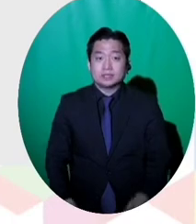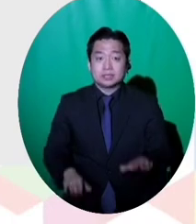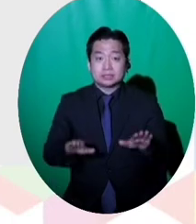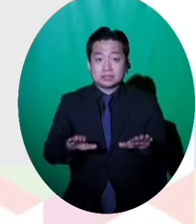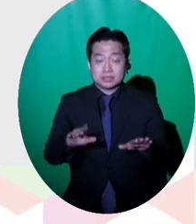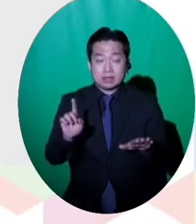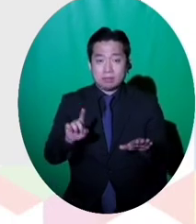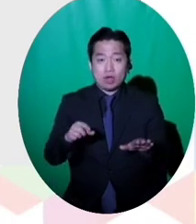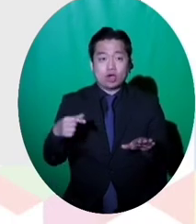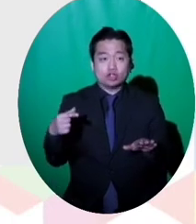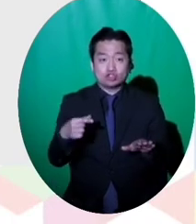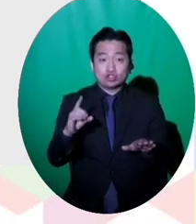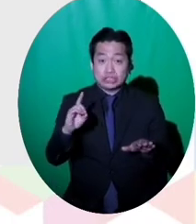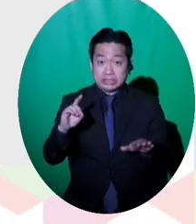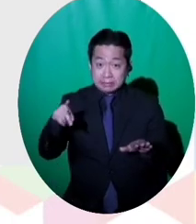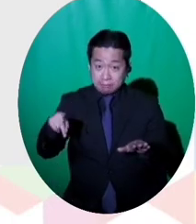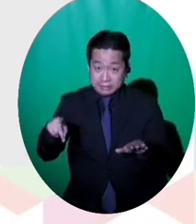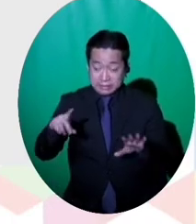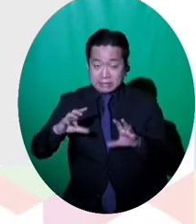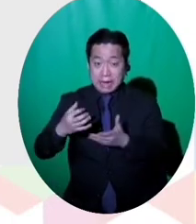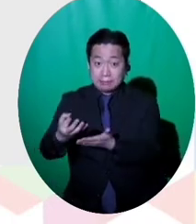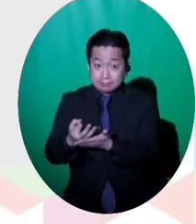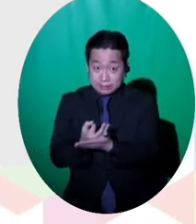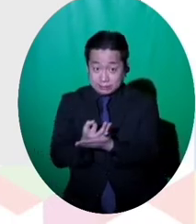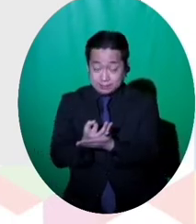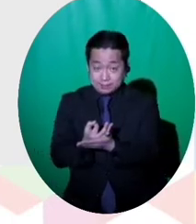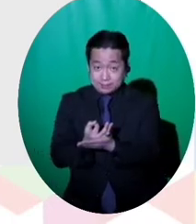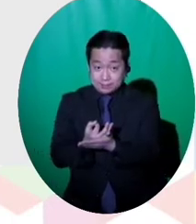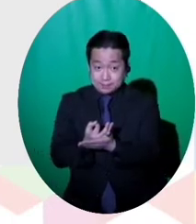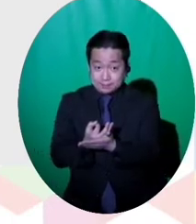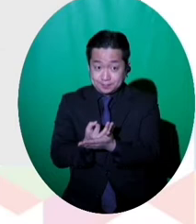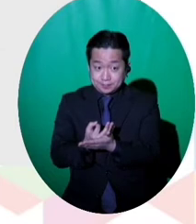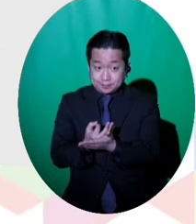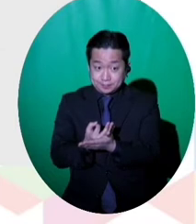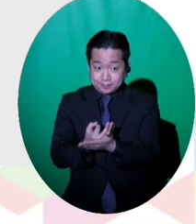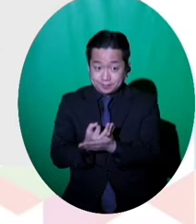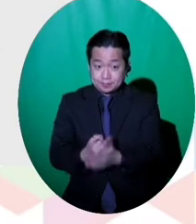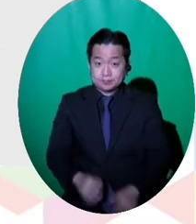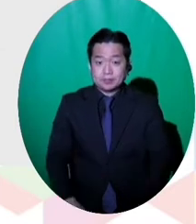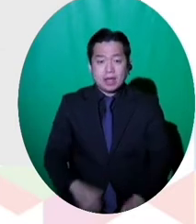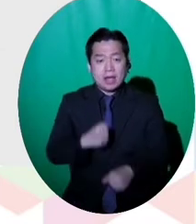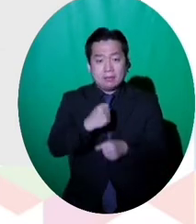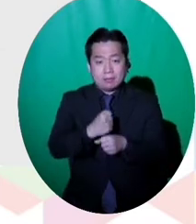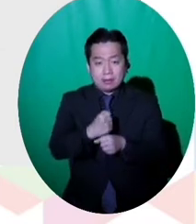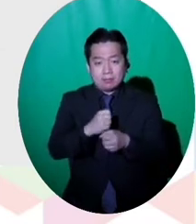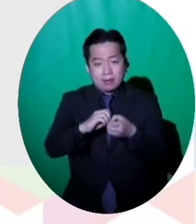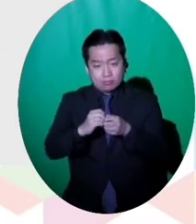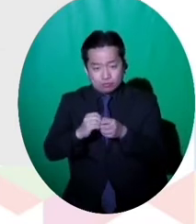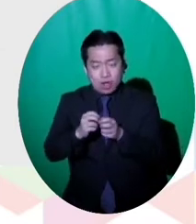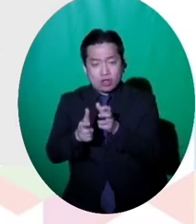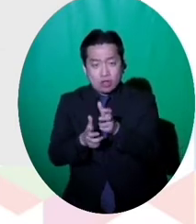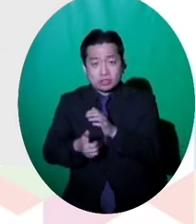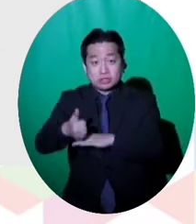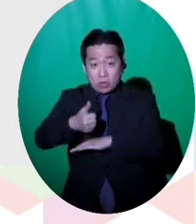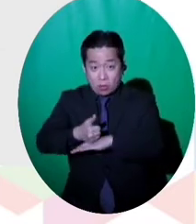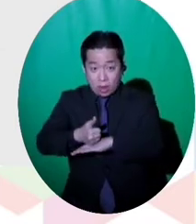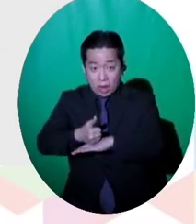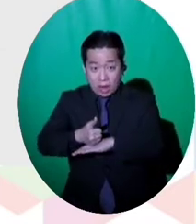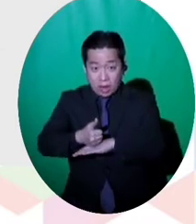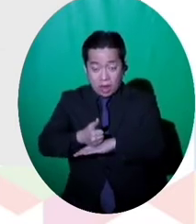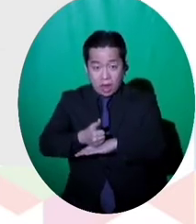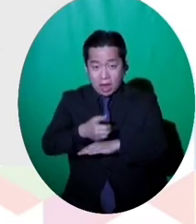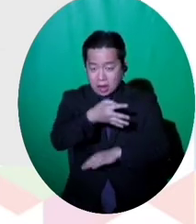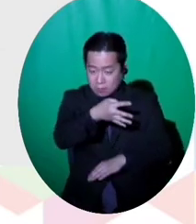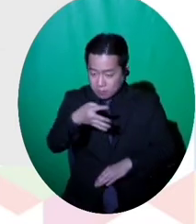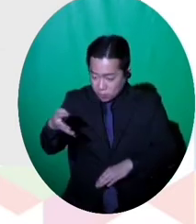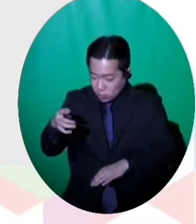our collective output or as an indicator of our economic success. In other words, we need some fundamental